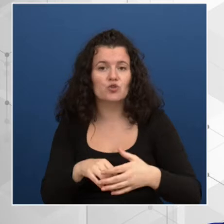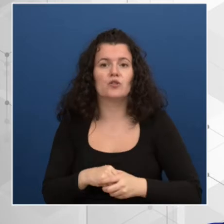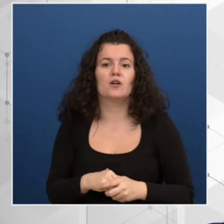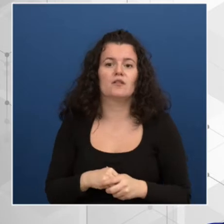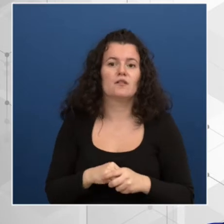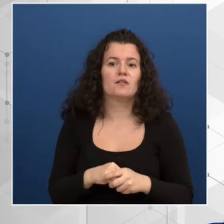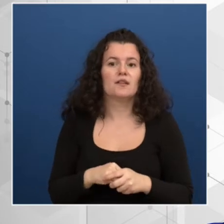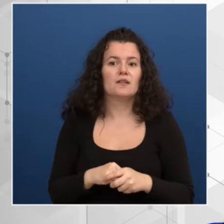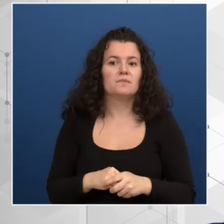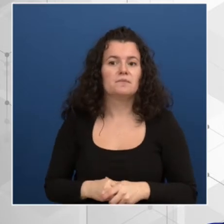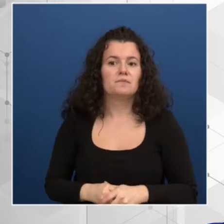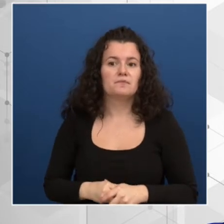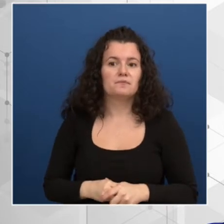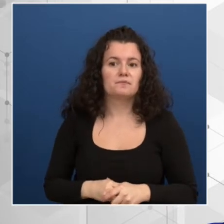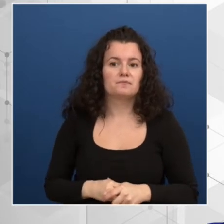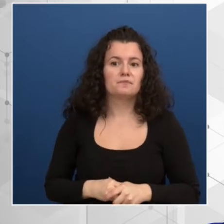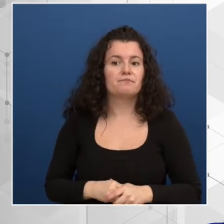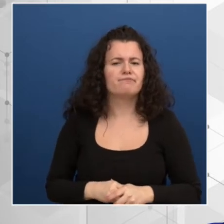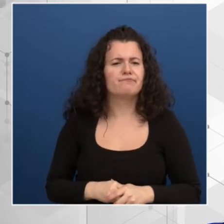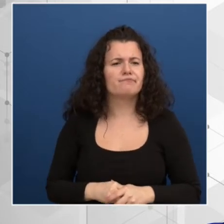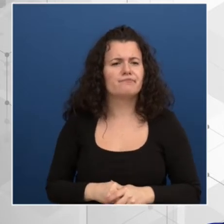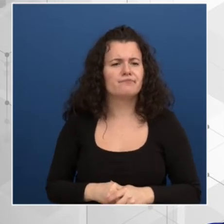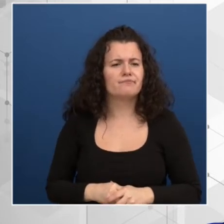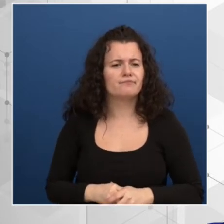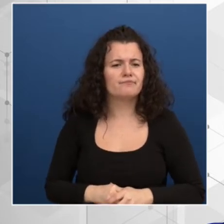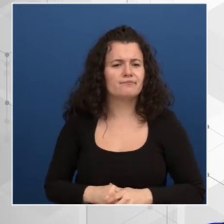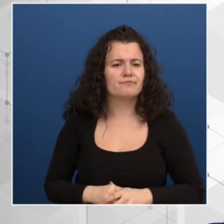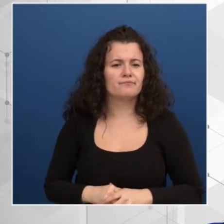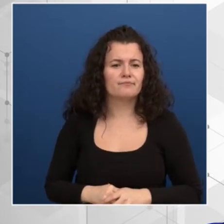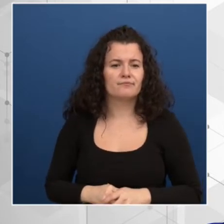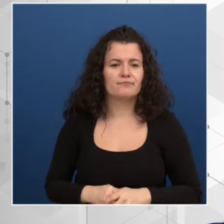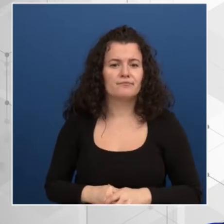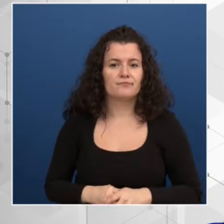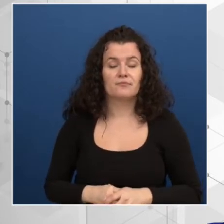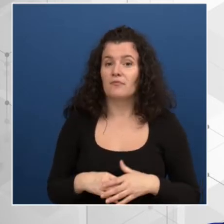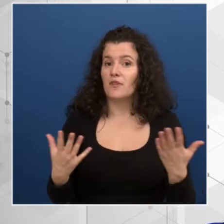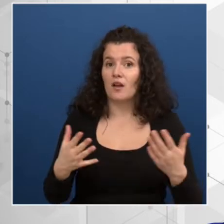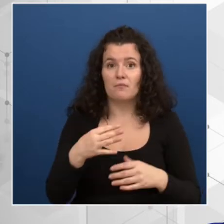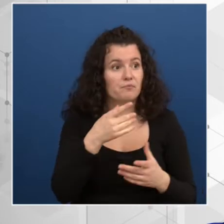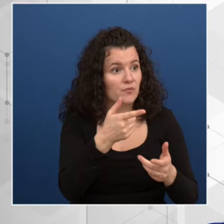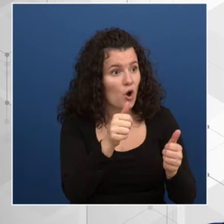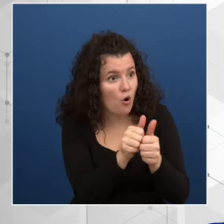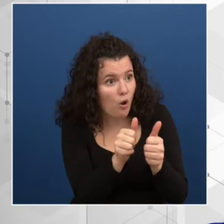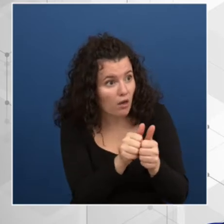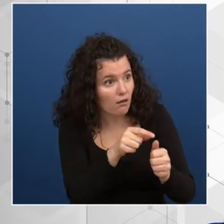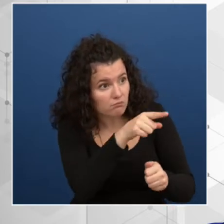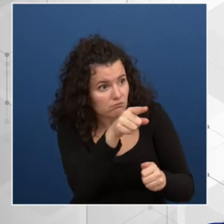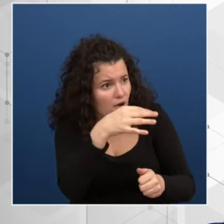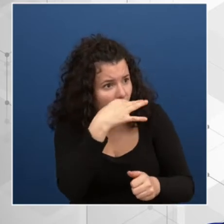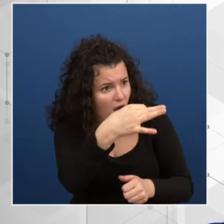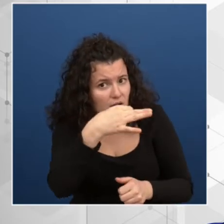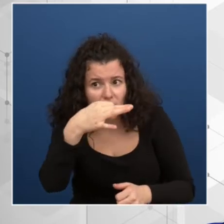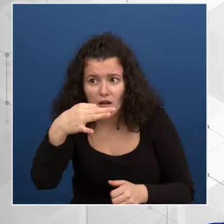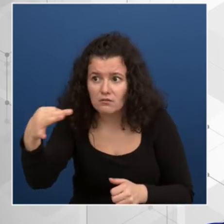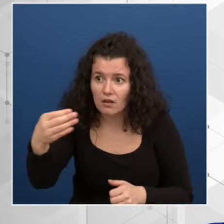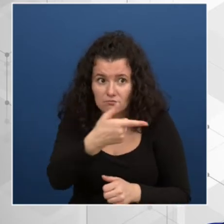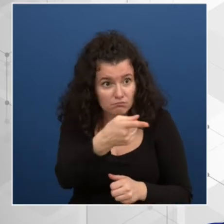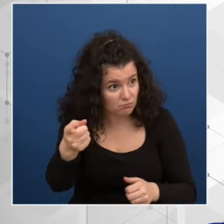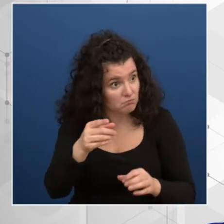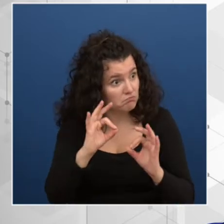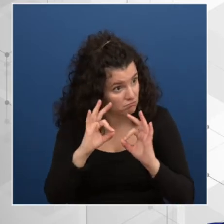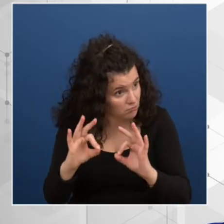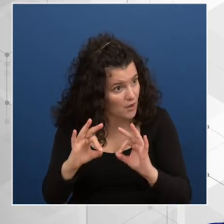to utilize. Ask your colleagues on how they want to work together if they disclose that they have struggles and a